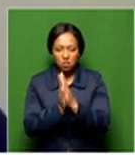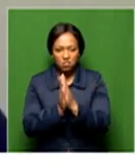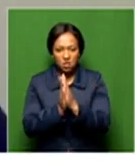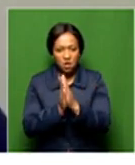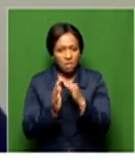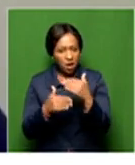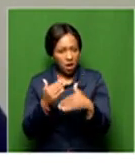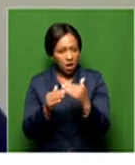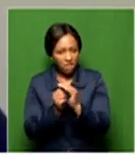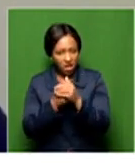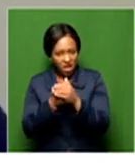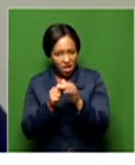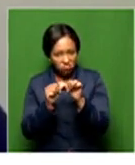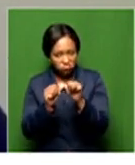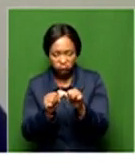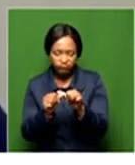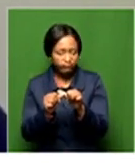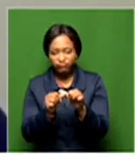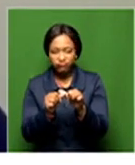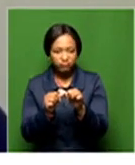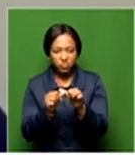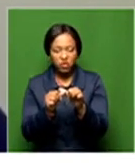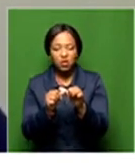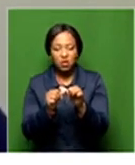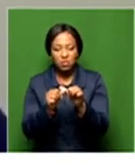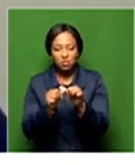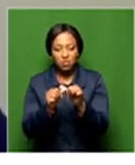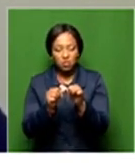will grow